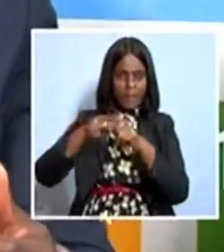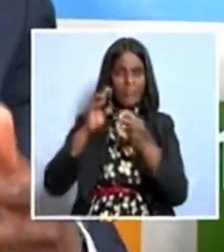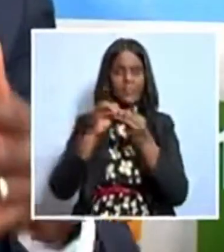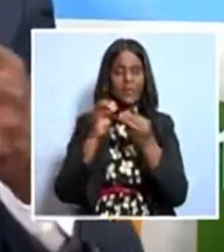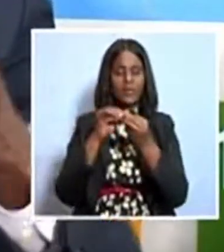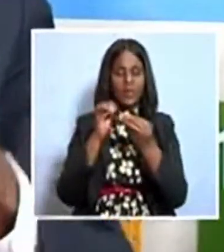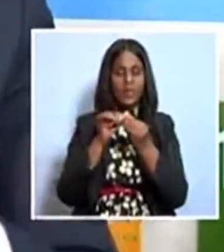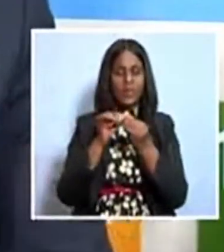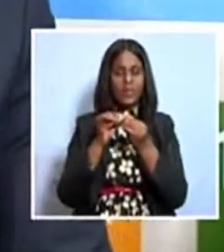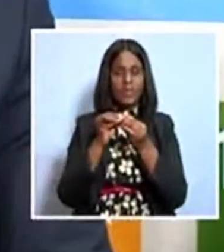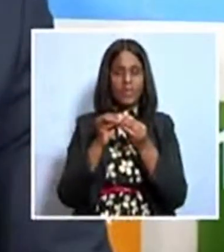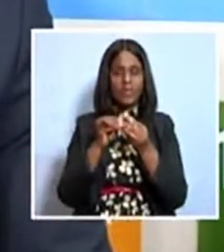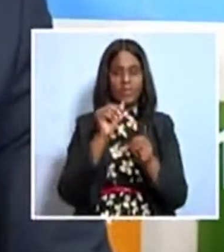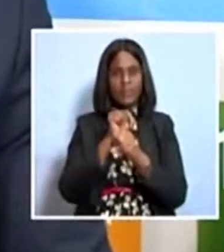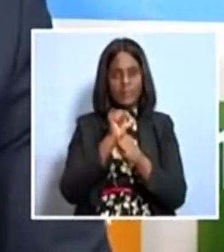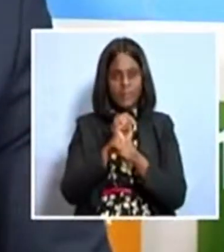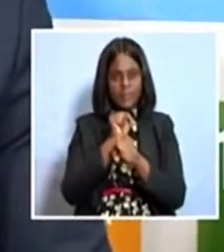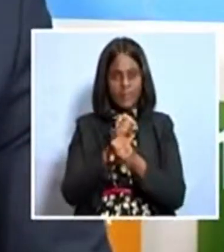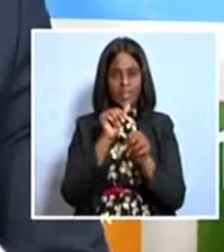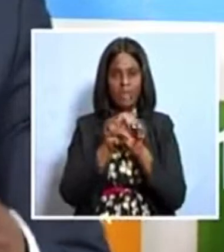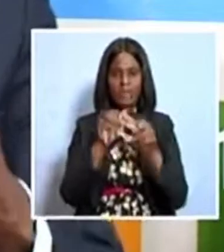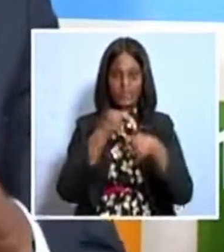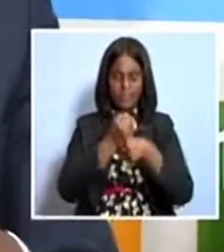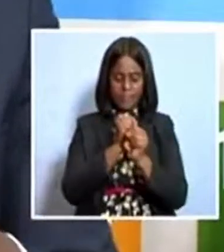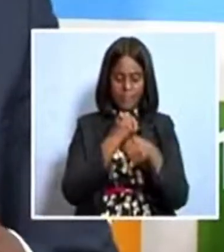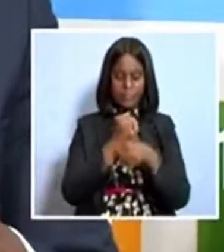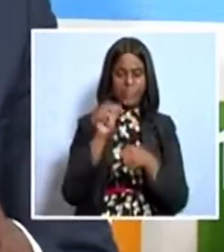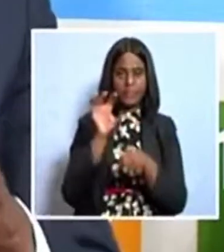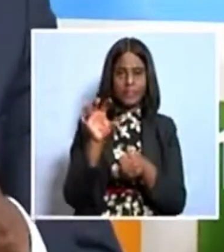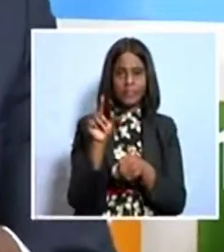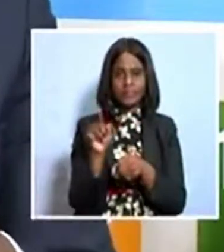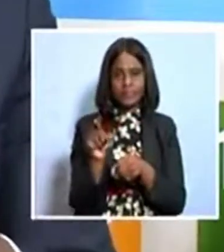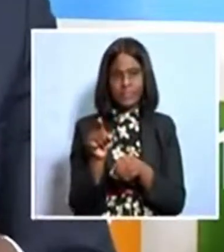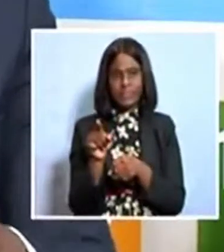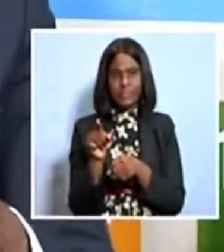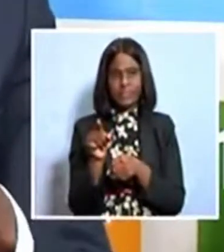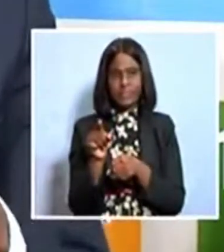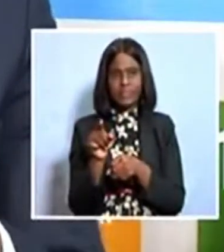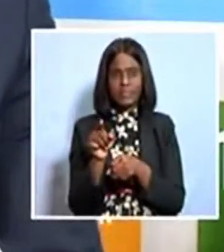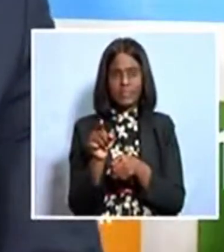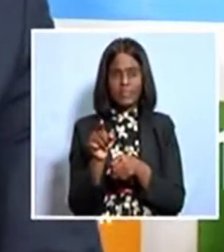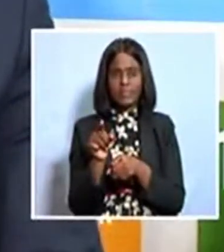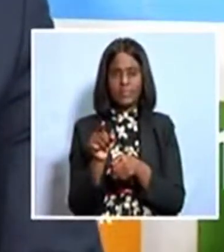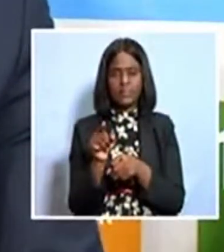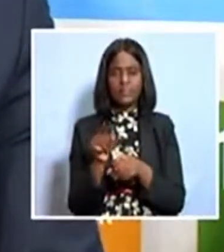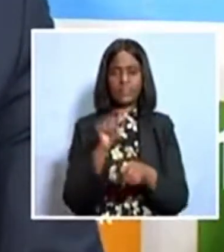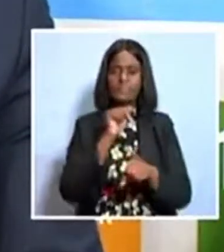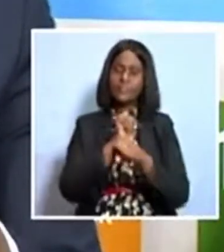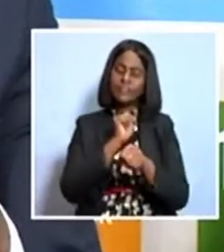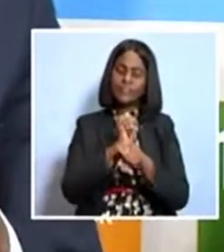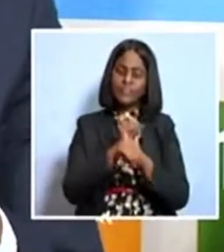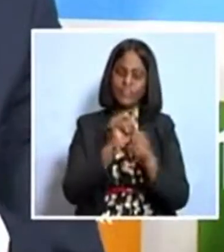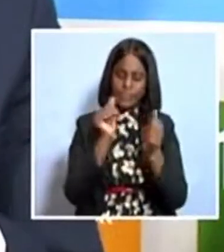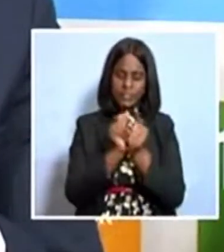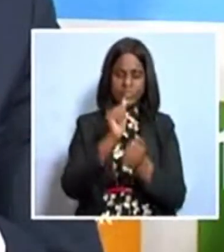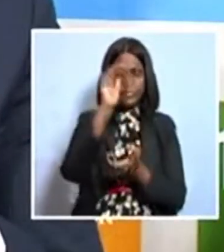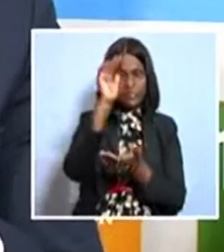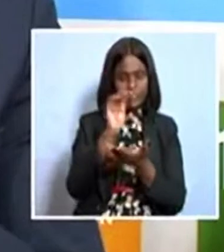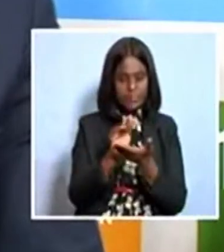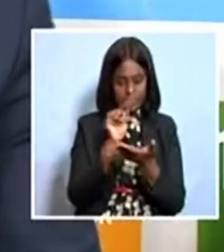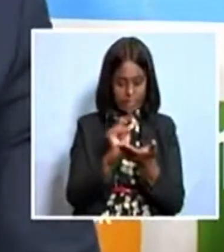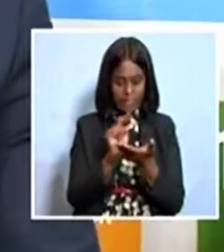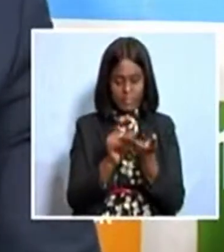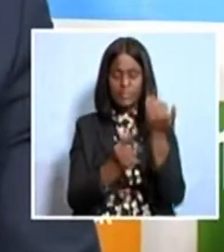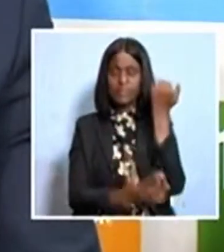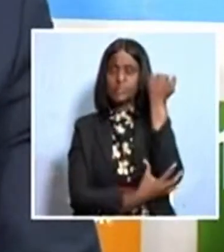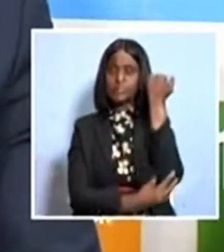also create jobs in the manufacturing sector. So our role is to ensure that we create the jobs and reduce